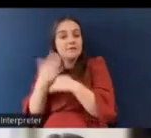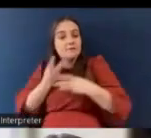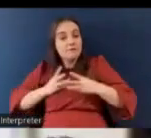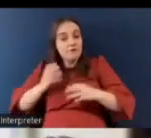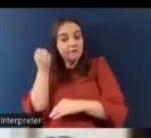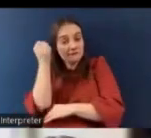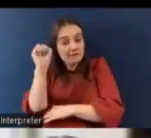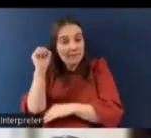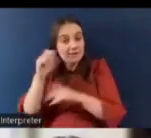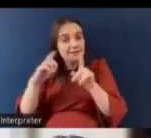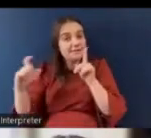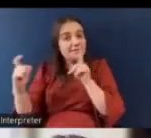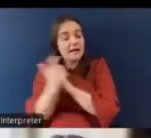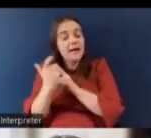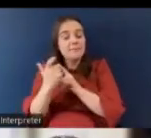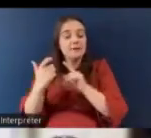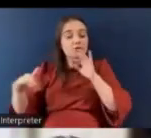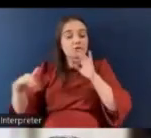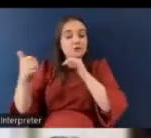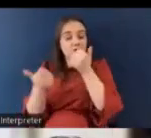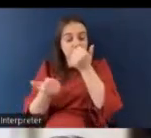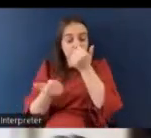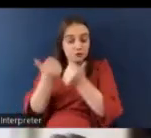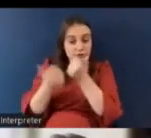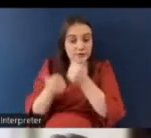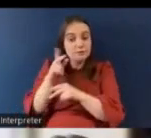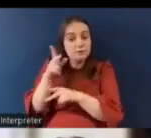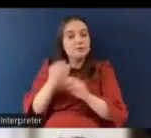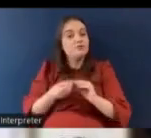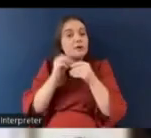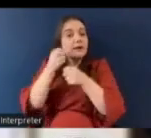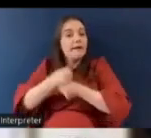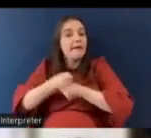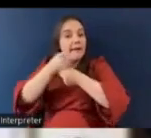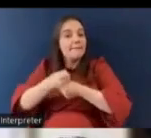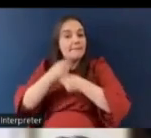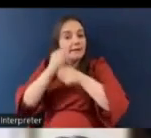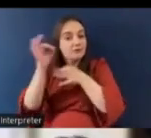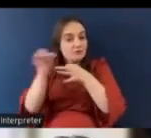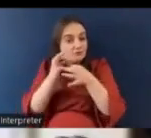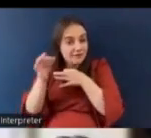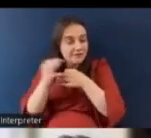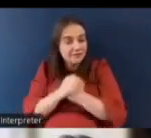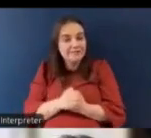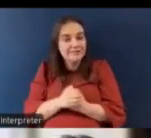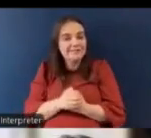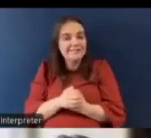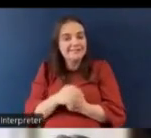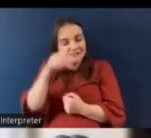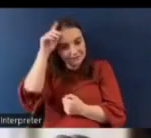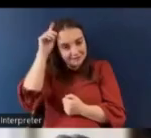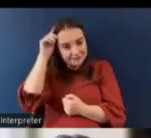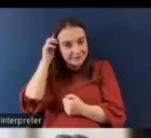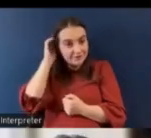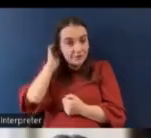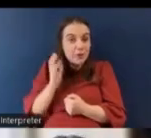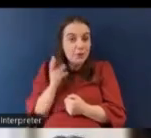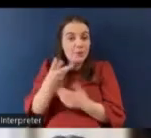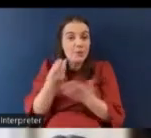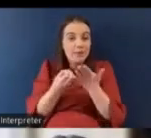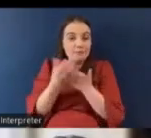to develop campaigning strategies for feminist climate justice. So you can head to the next slide there, and I can talk a little bit